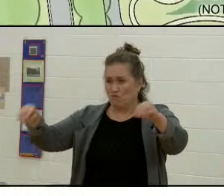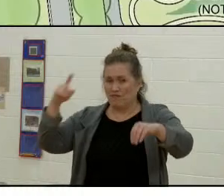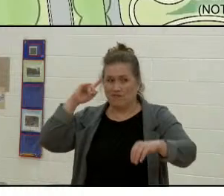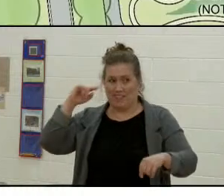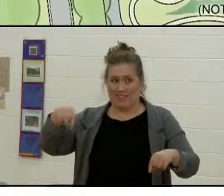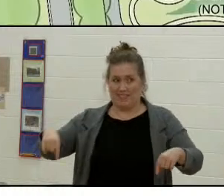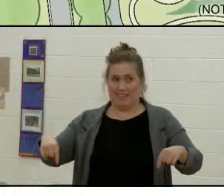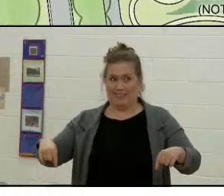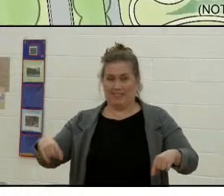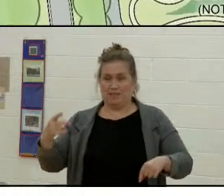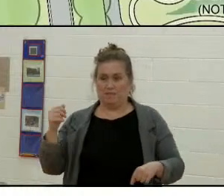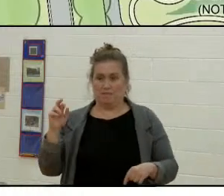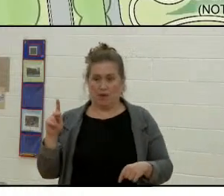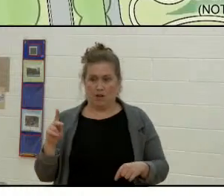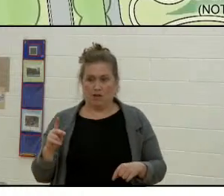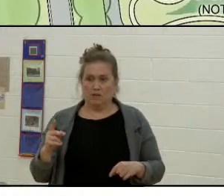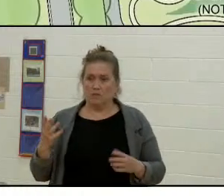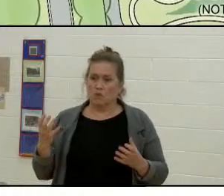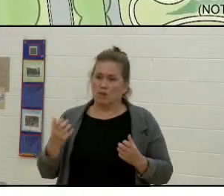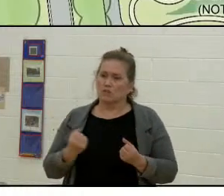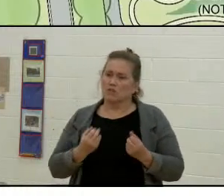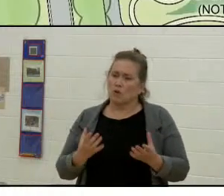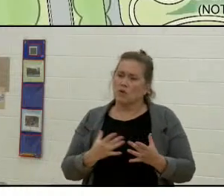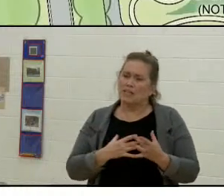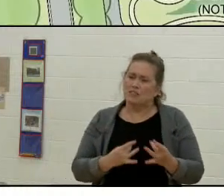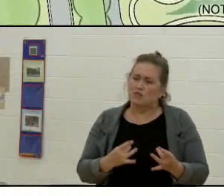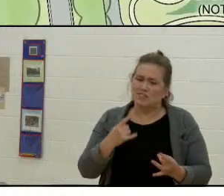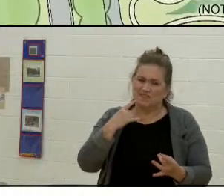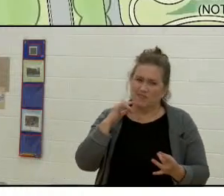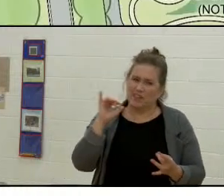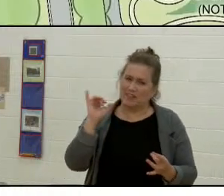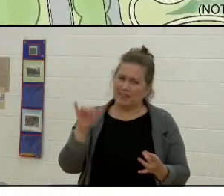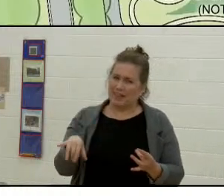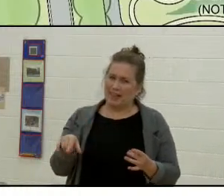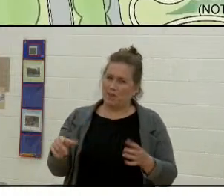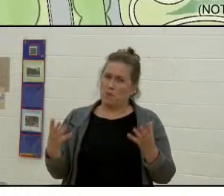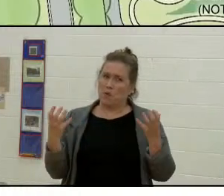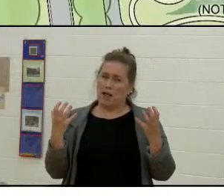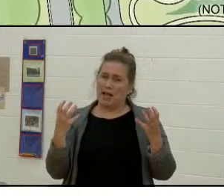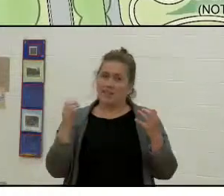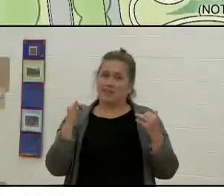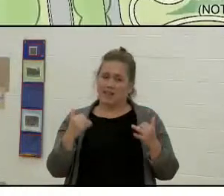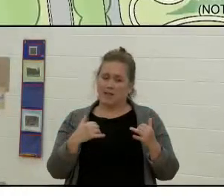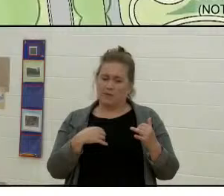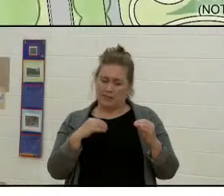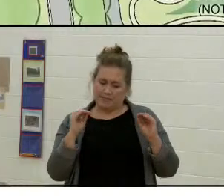meetings and in our surveys to gain feedback about what was important to people about this site.